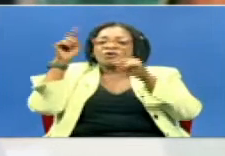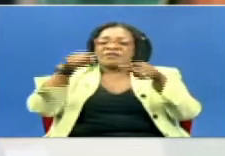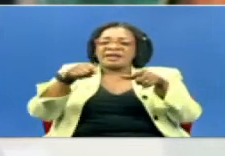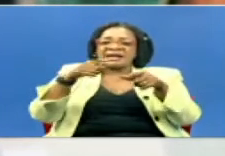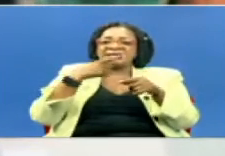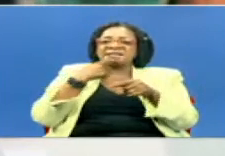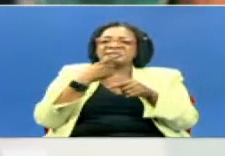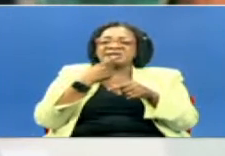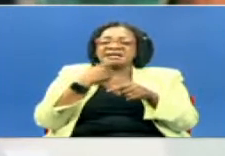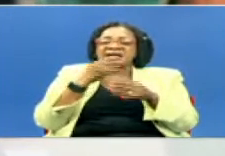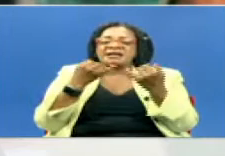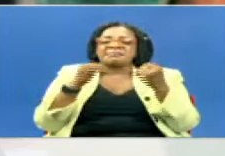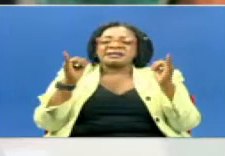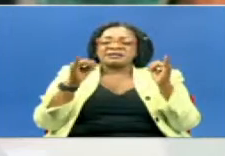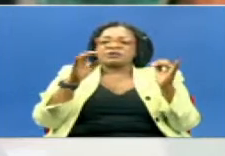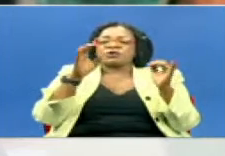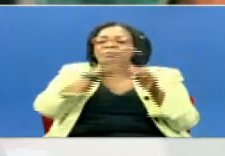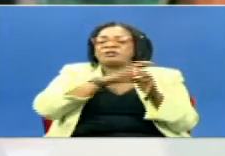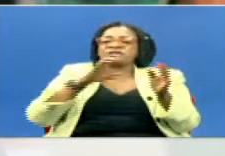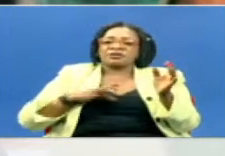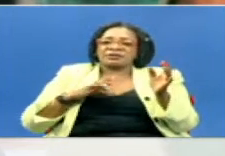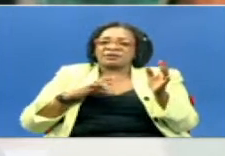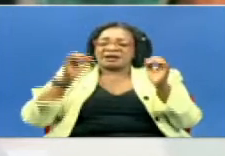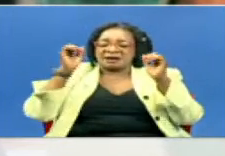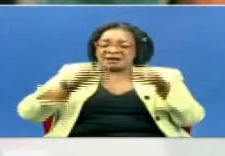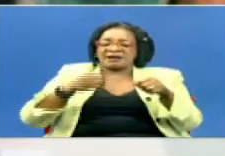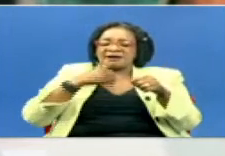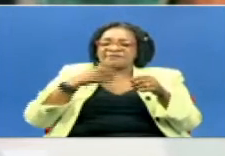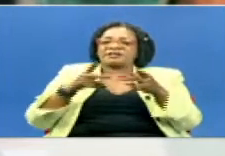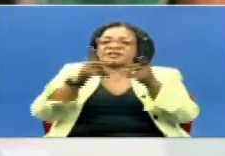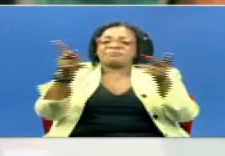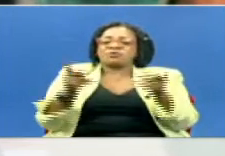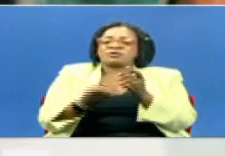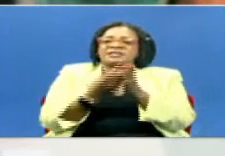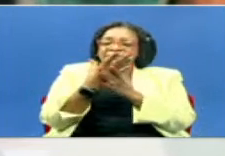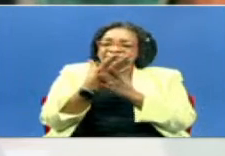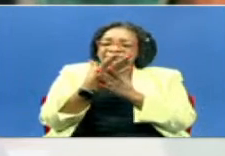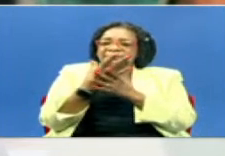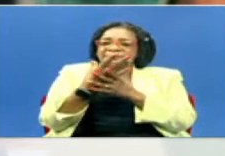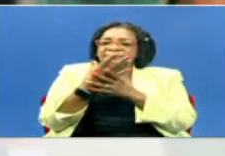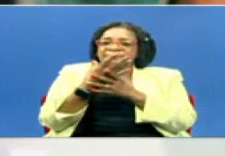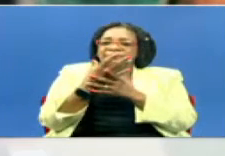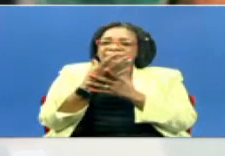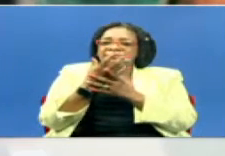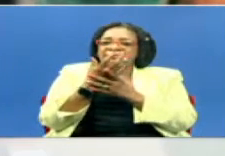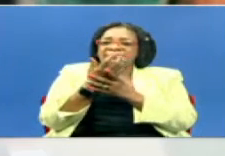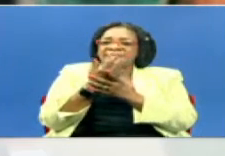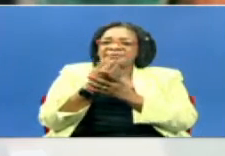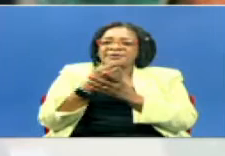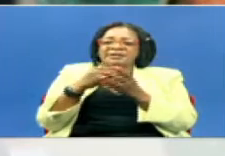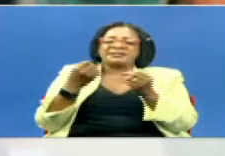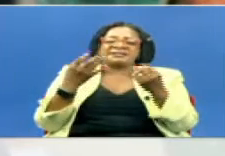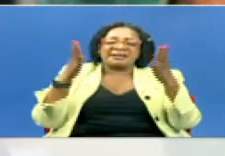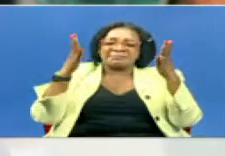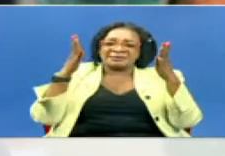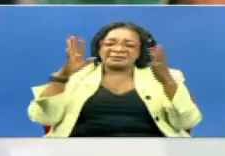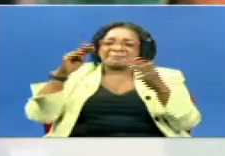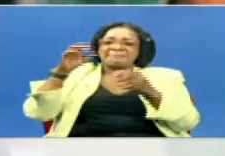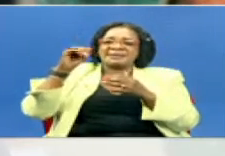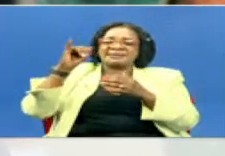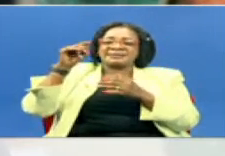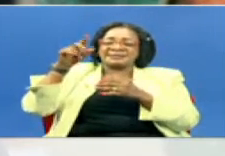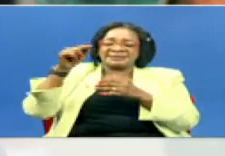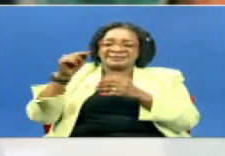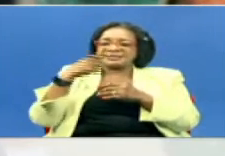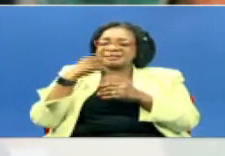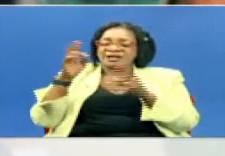an independent commission can have a tribunal set up. Therefore, I celebrate Commissioner Masit. She said, no,